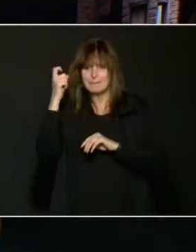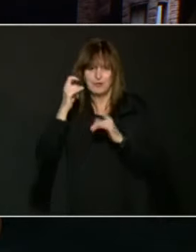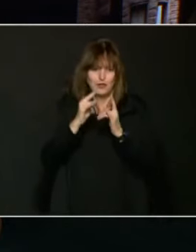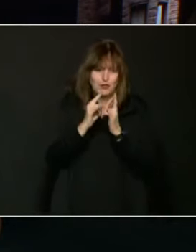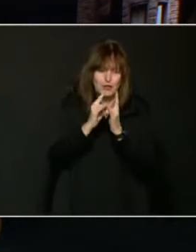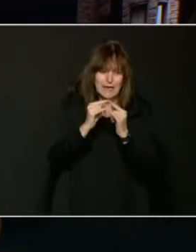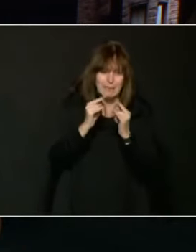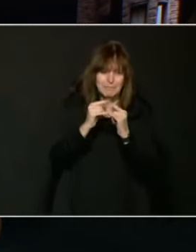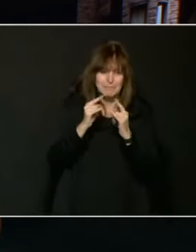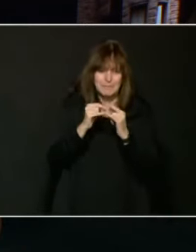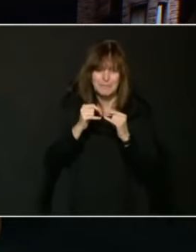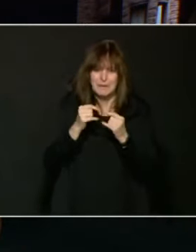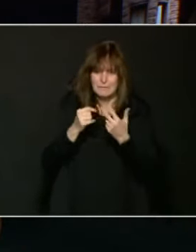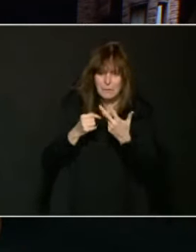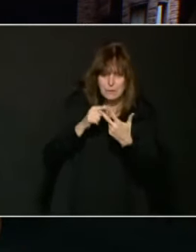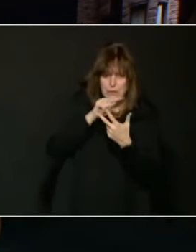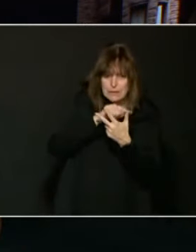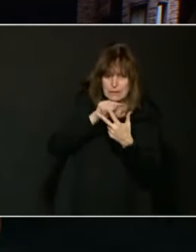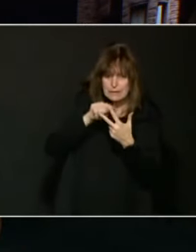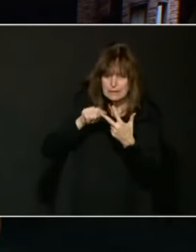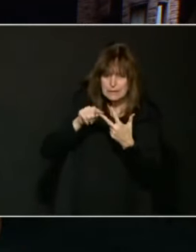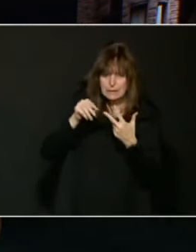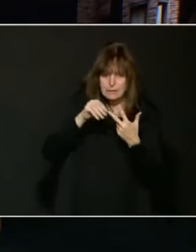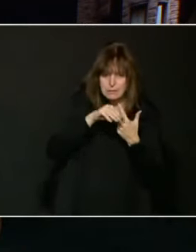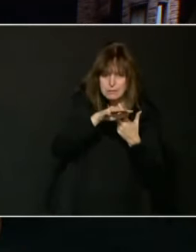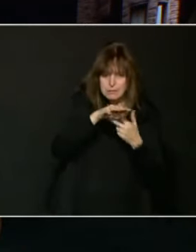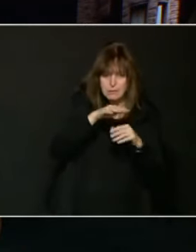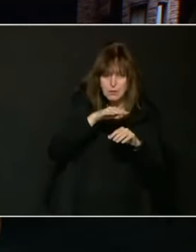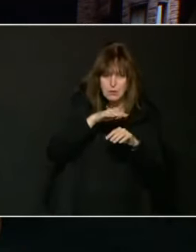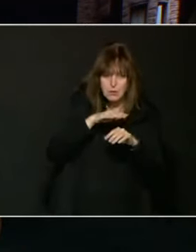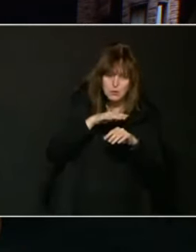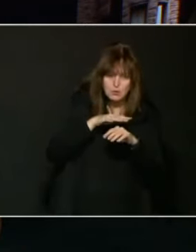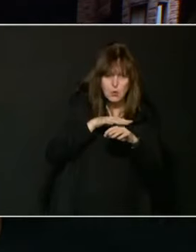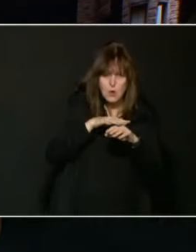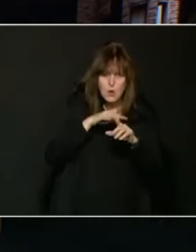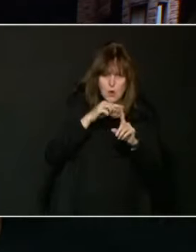been going pretty good so far, but as Dr. Brown says,